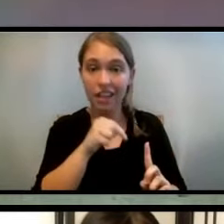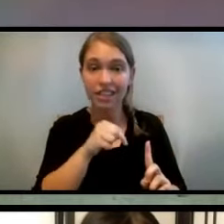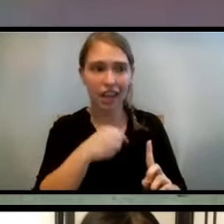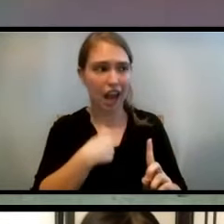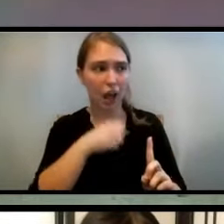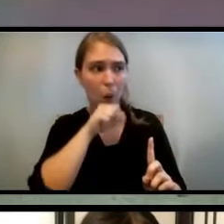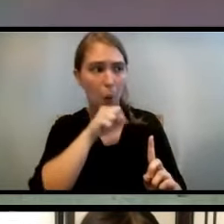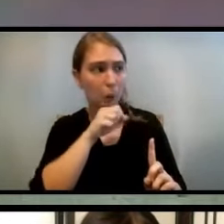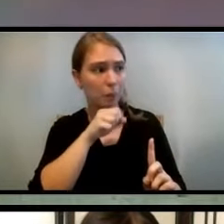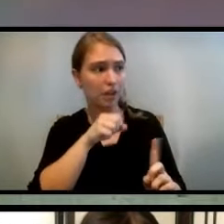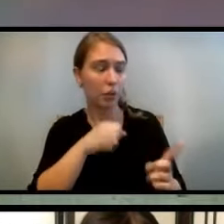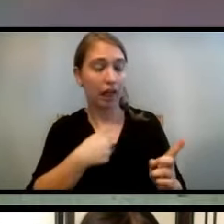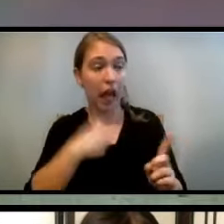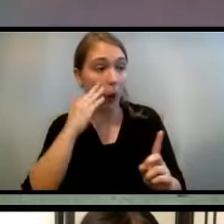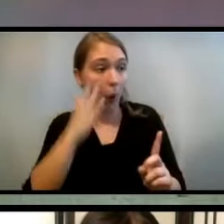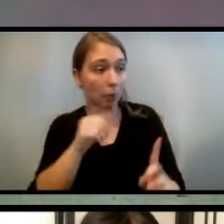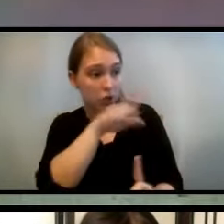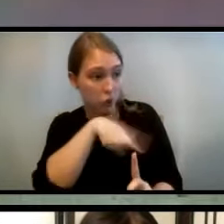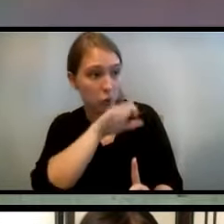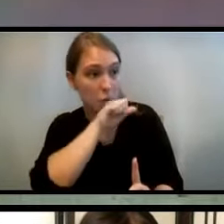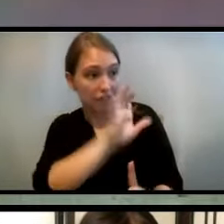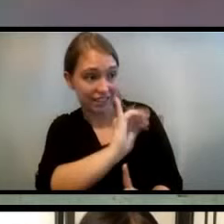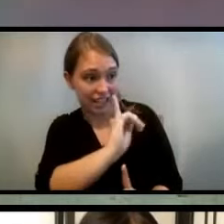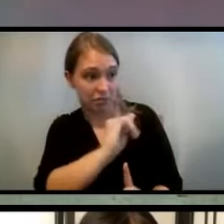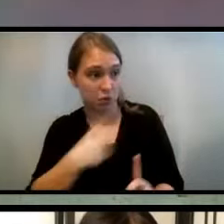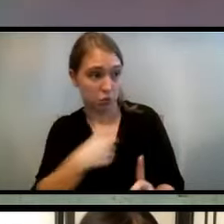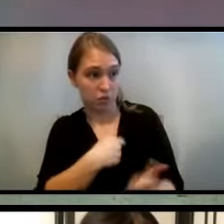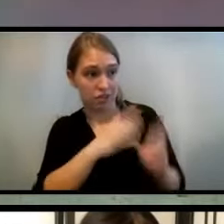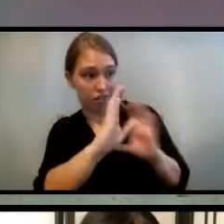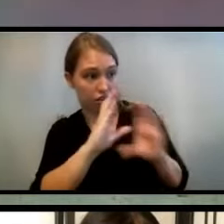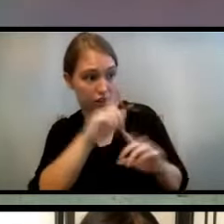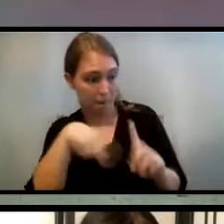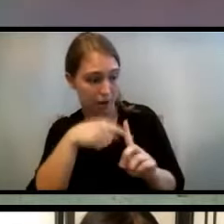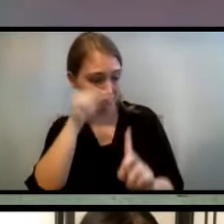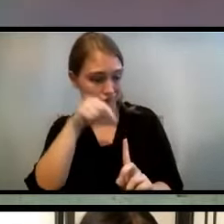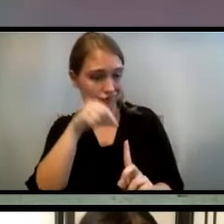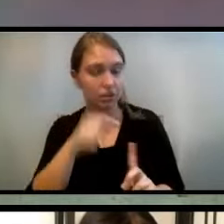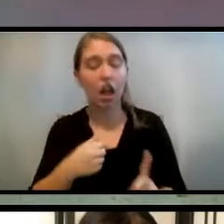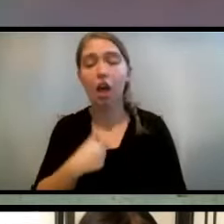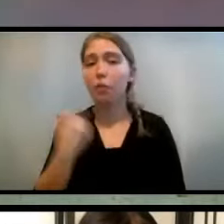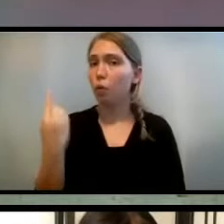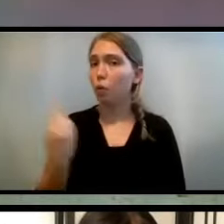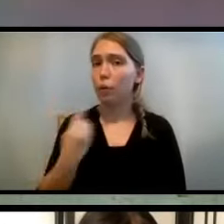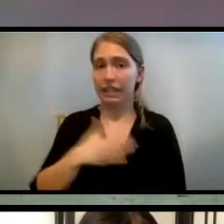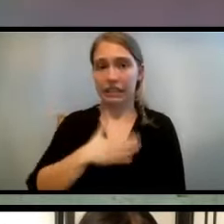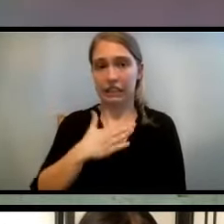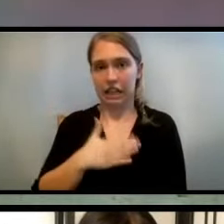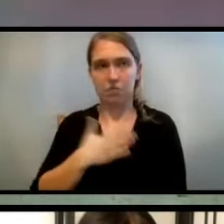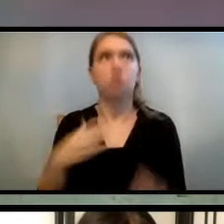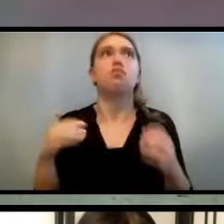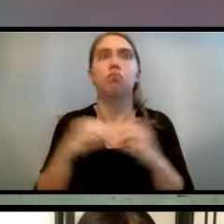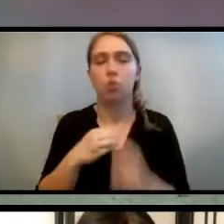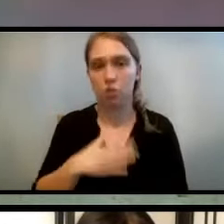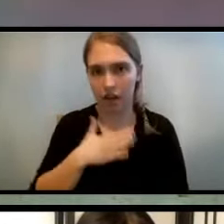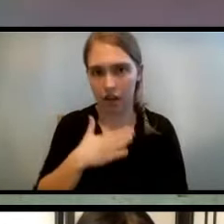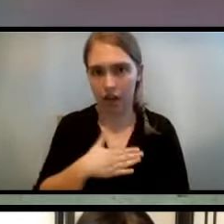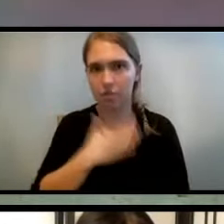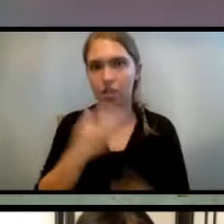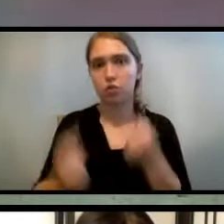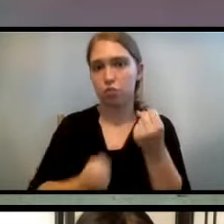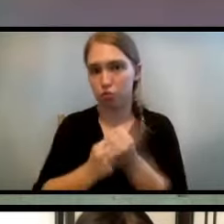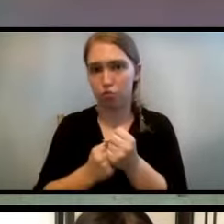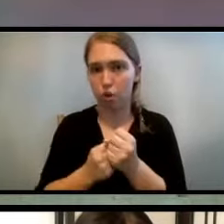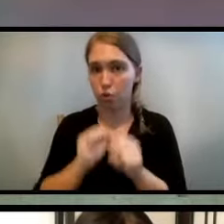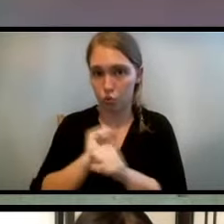about how great they are together, because that makes me excited. I'm always happy, so much more happy to promote work that